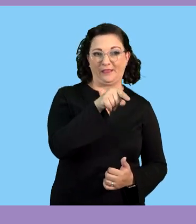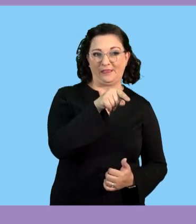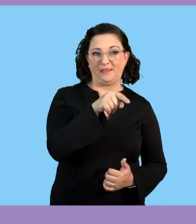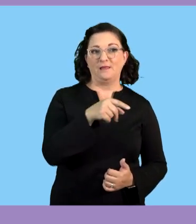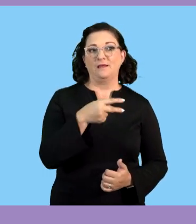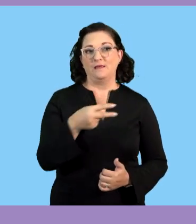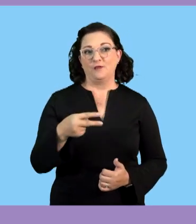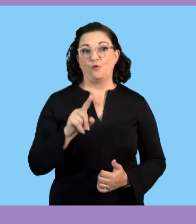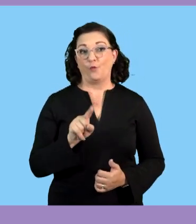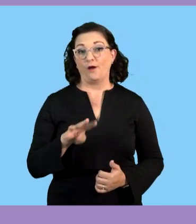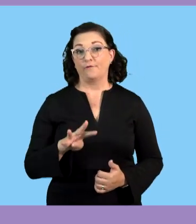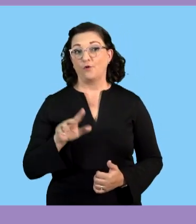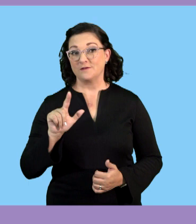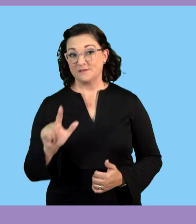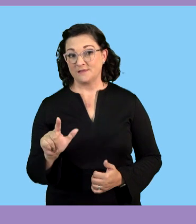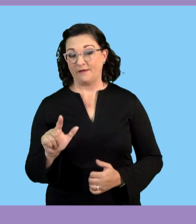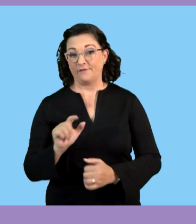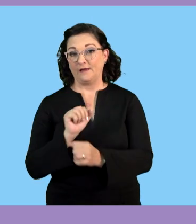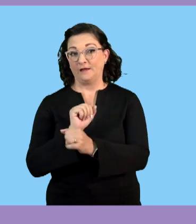147 divided by